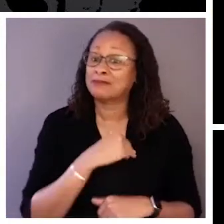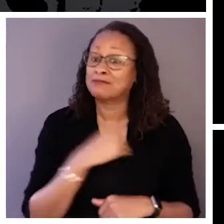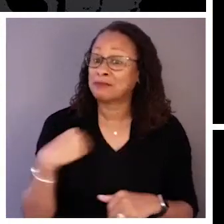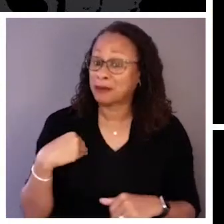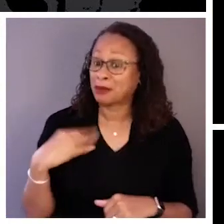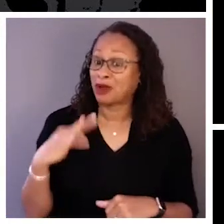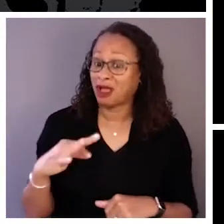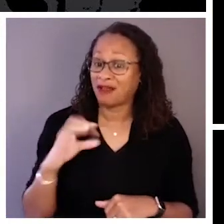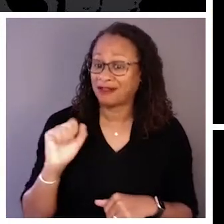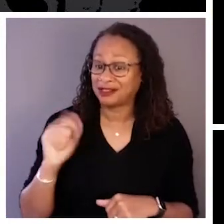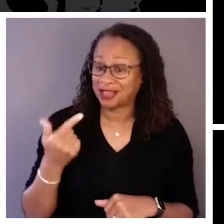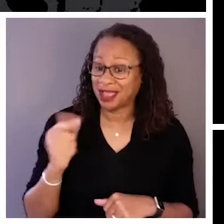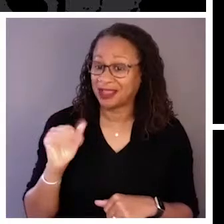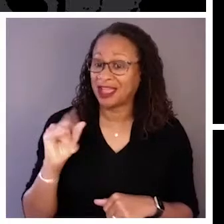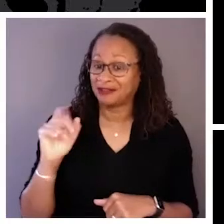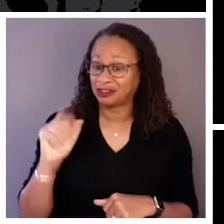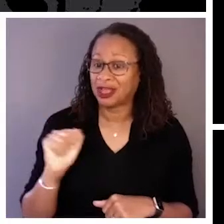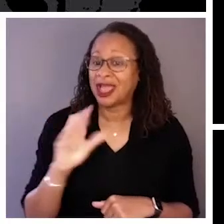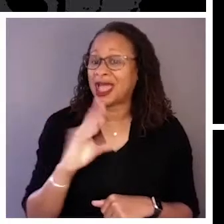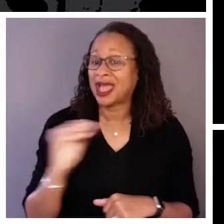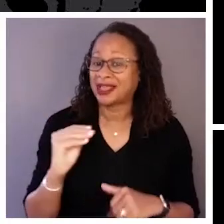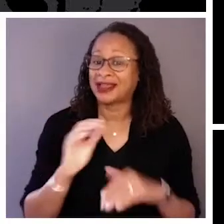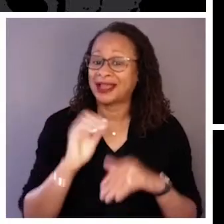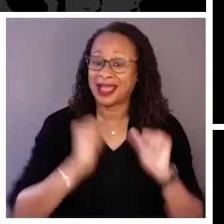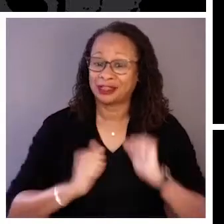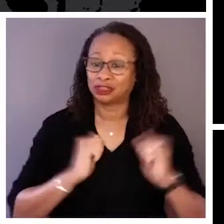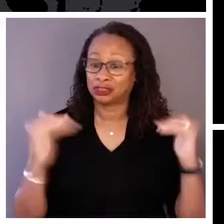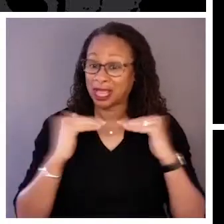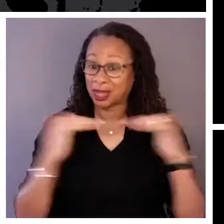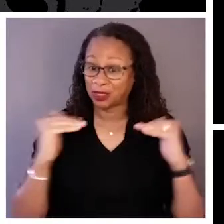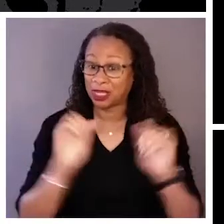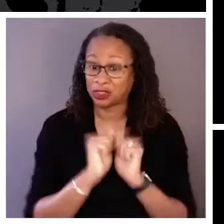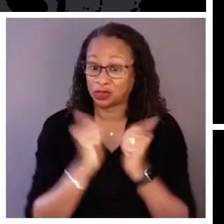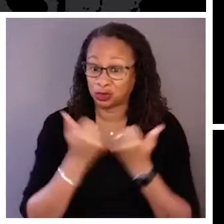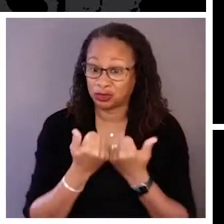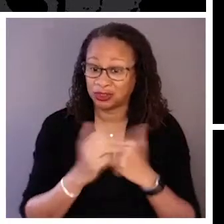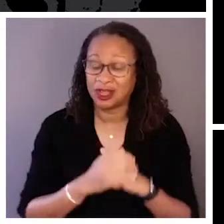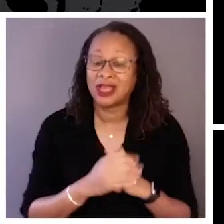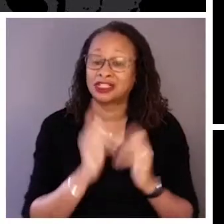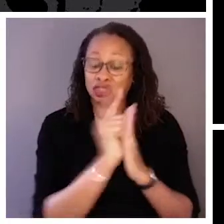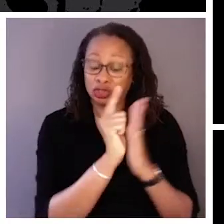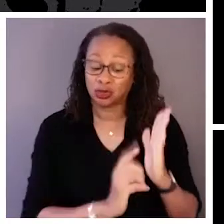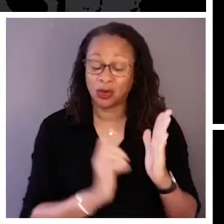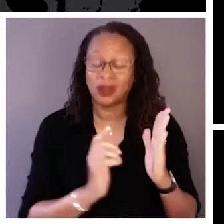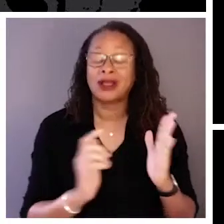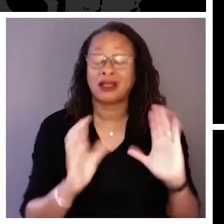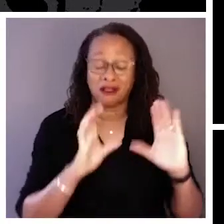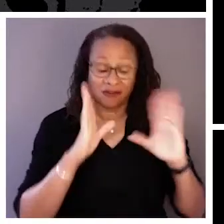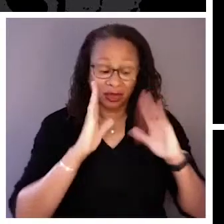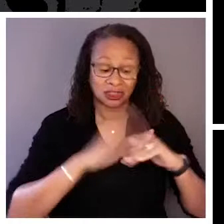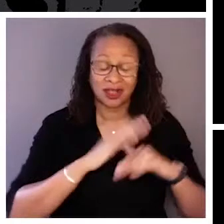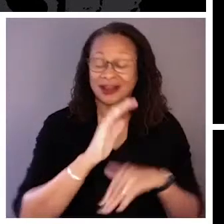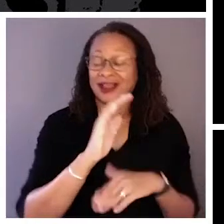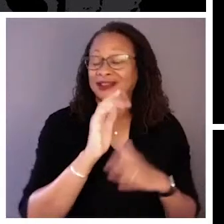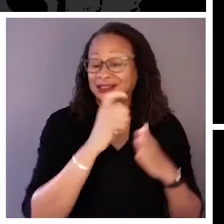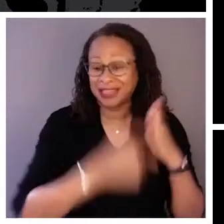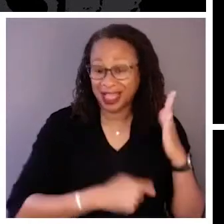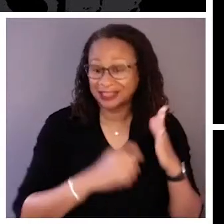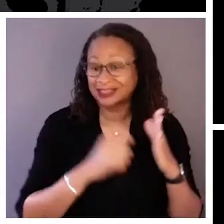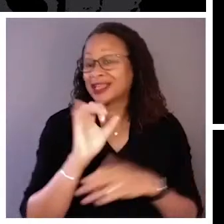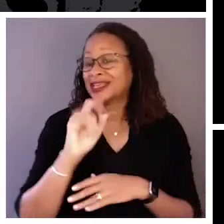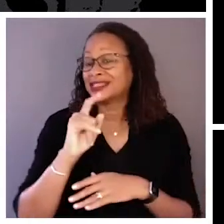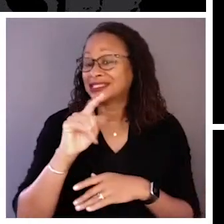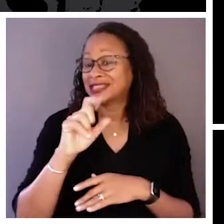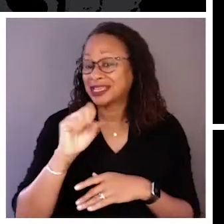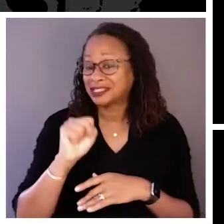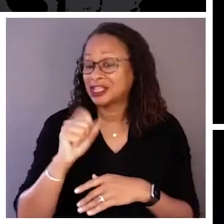Equity Association. She's an attorney in private practice in the areas of tax, estates, trusts, contracts, and business law. She's